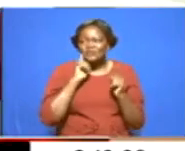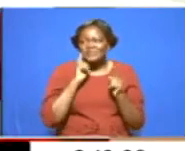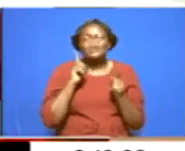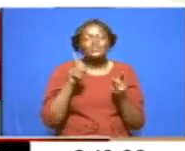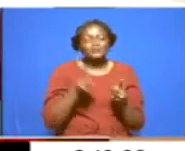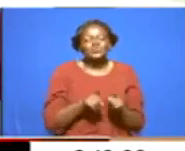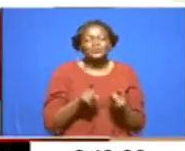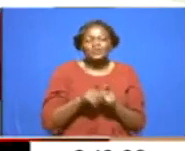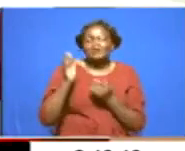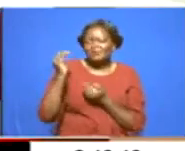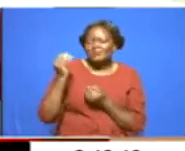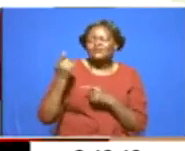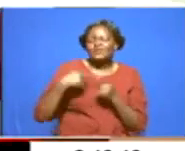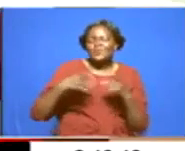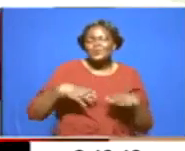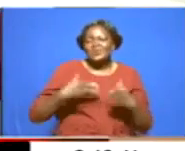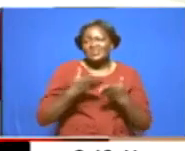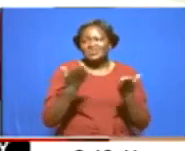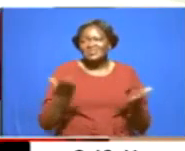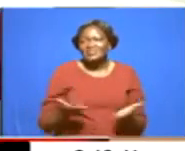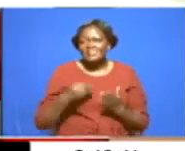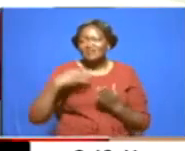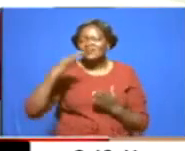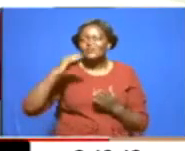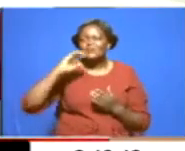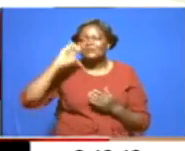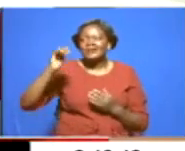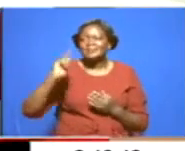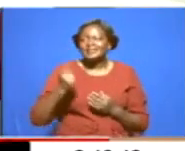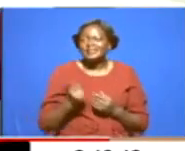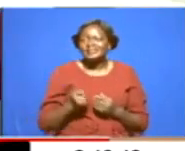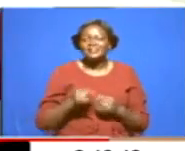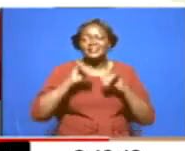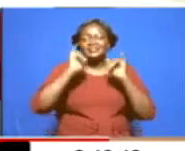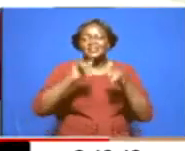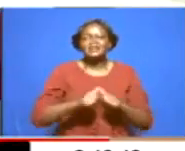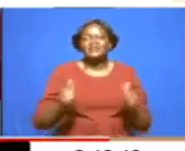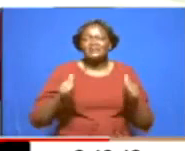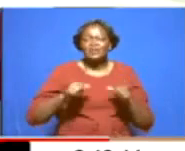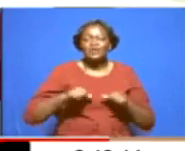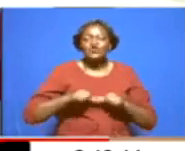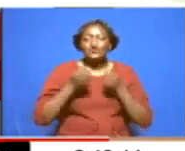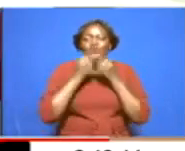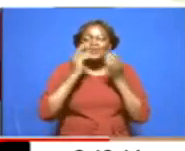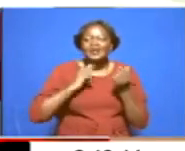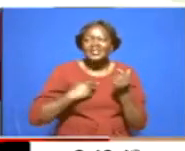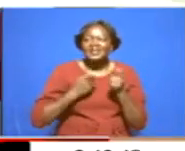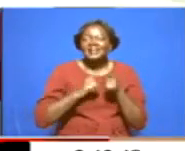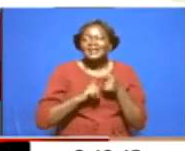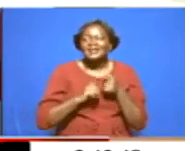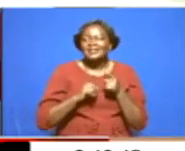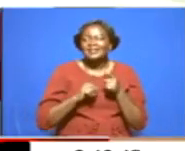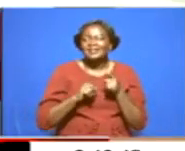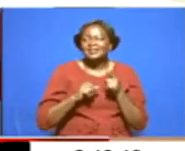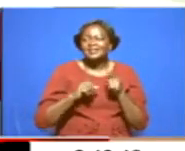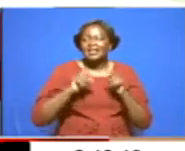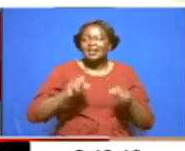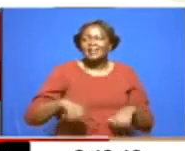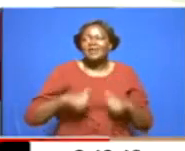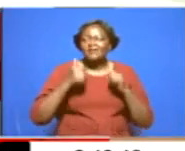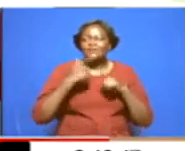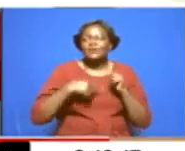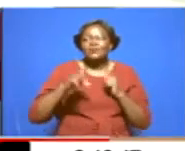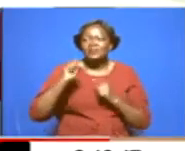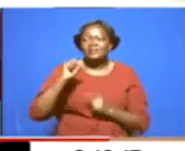expectations from the ground. Exactly. The future of Mount Kenya. Exactly. JJ, stay safe. Please keep us updated. And we'll be coming live from